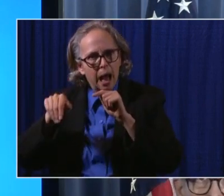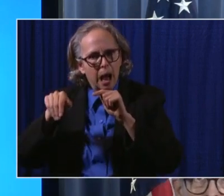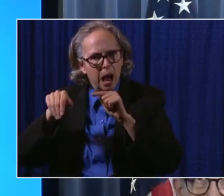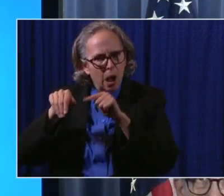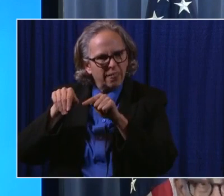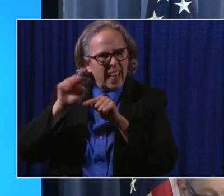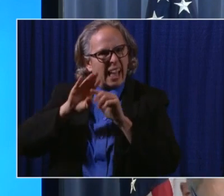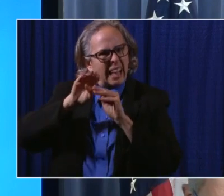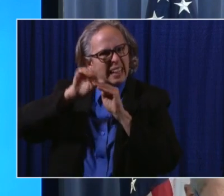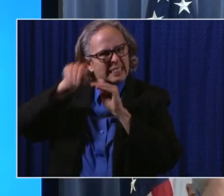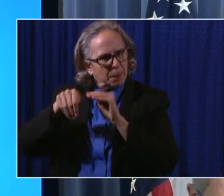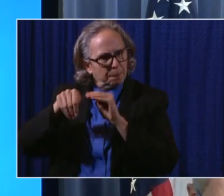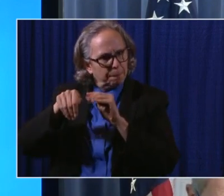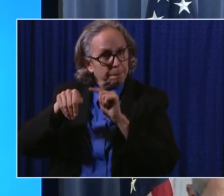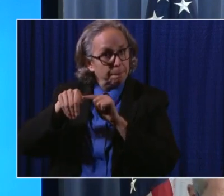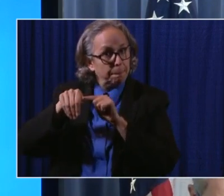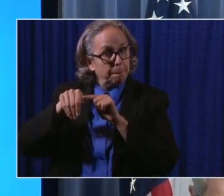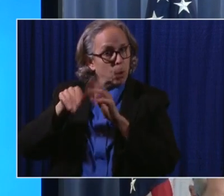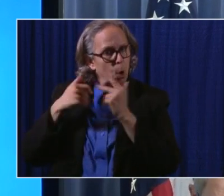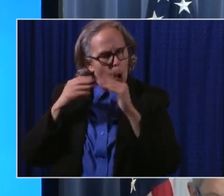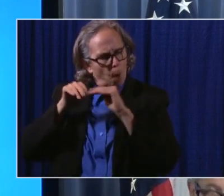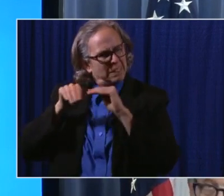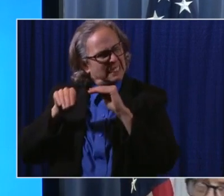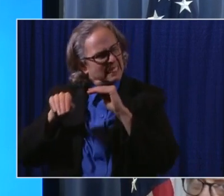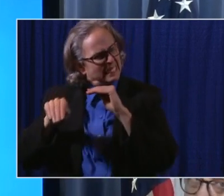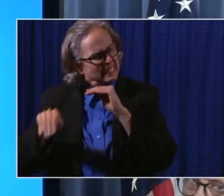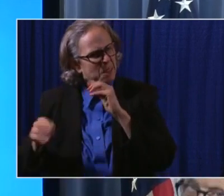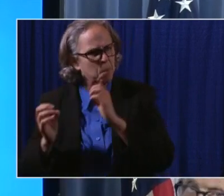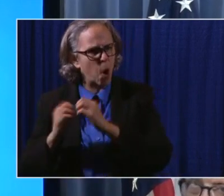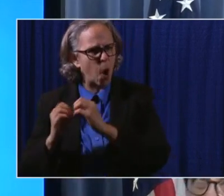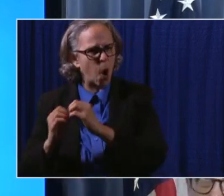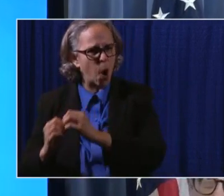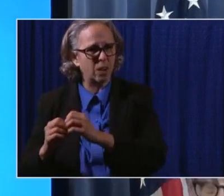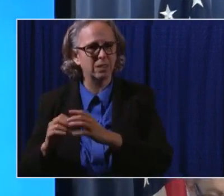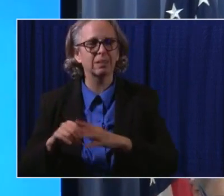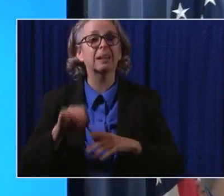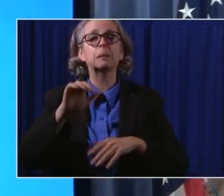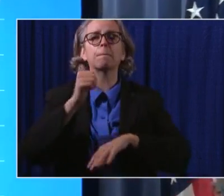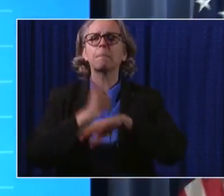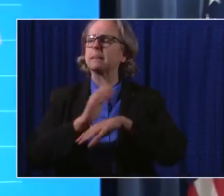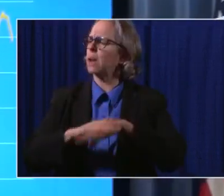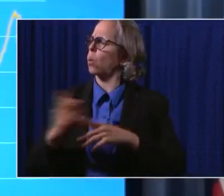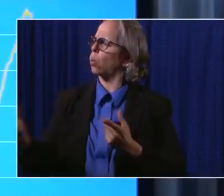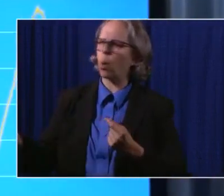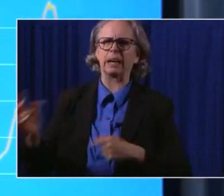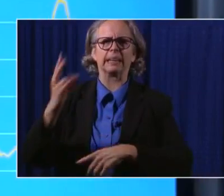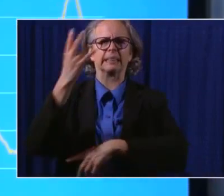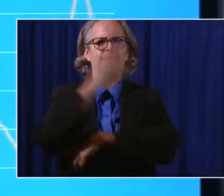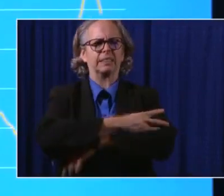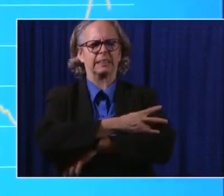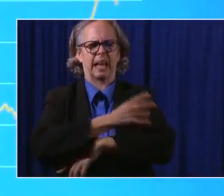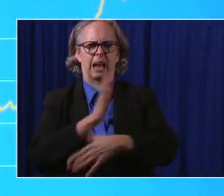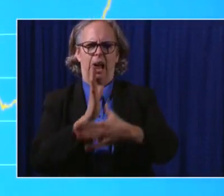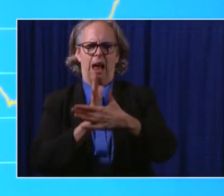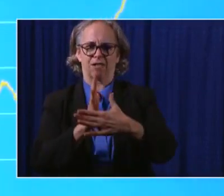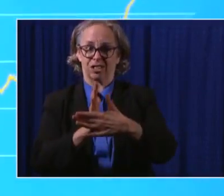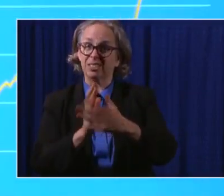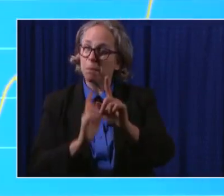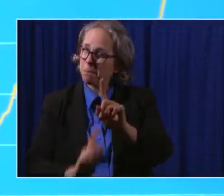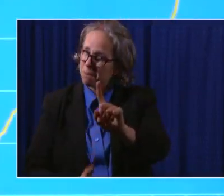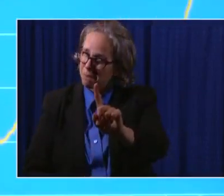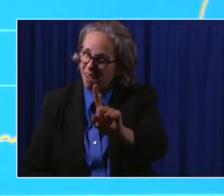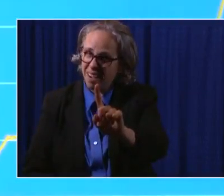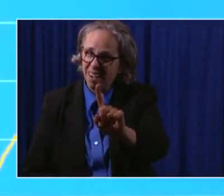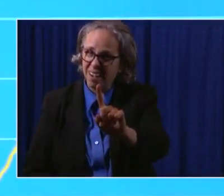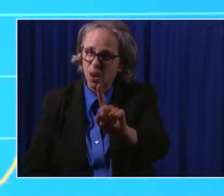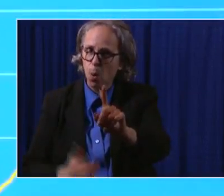as a 7-day moving average, and it's also behind. And again, I would emphasize this. The number of COVID-related